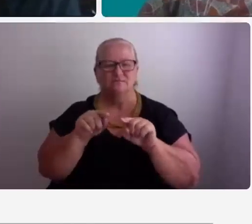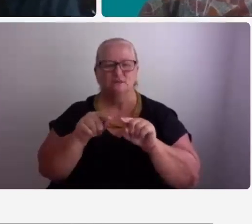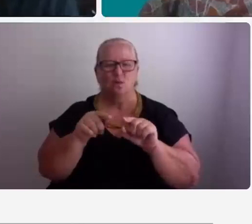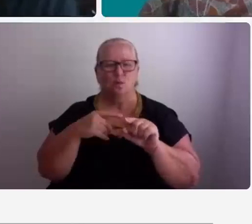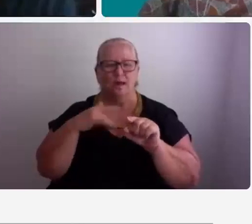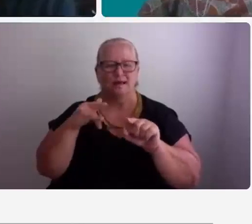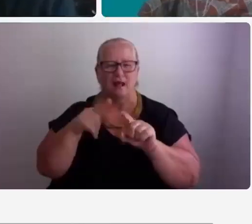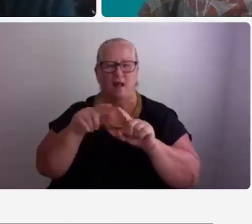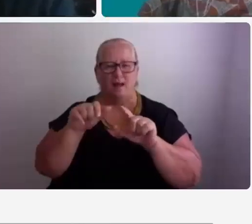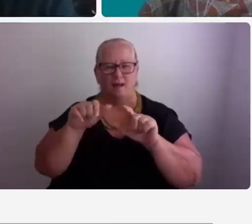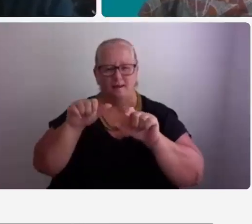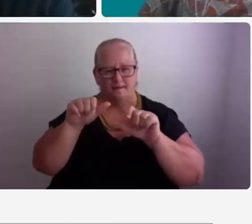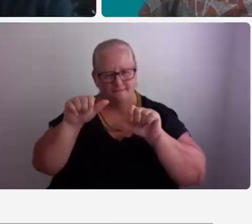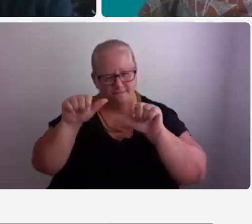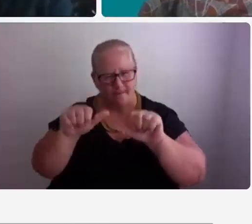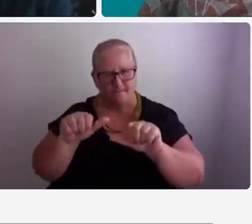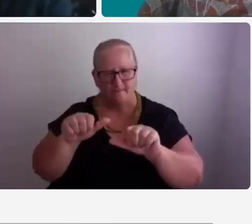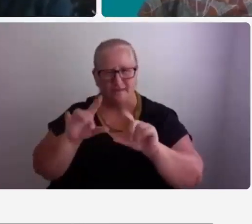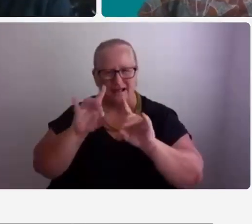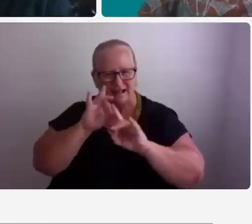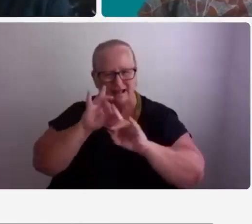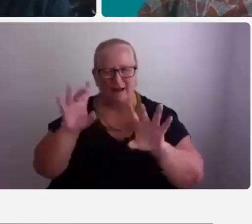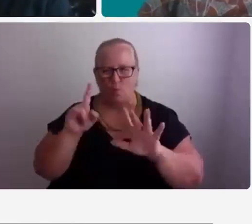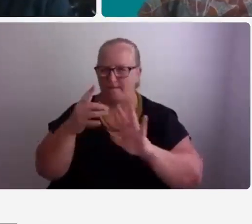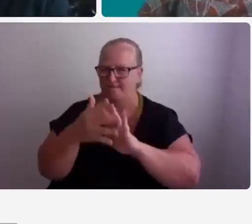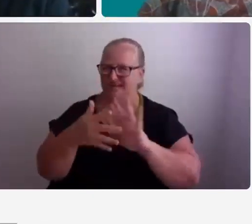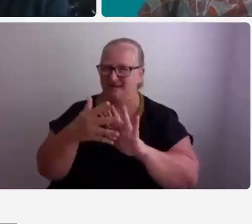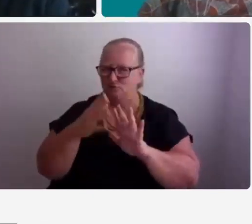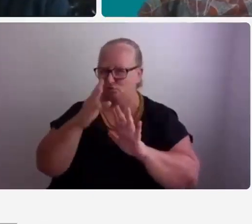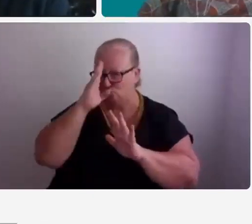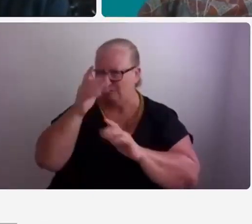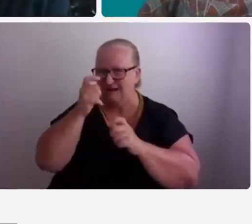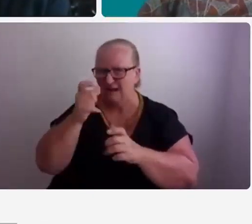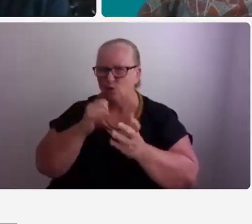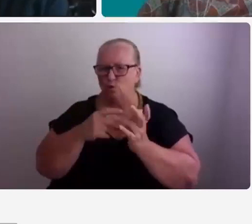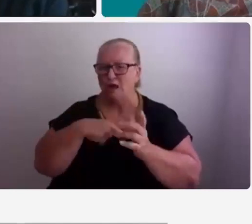care, and we are in the process of doing that.